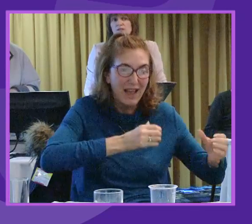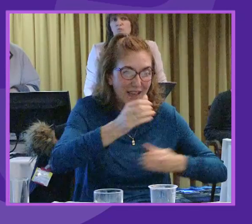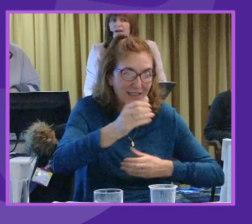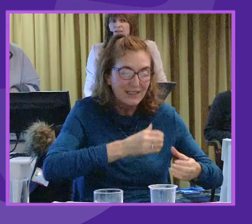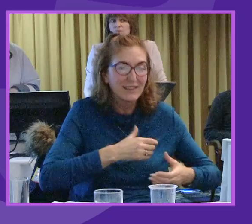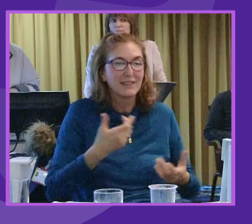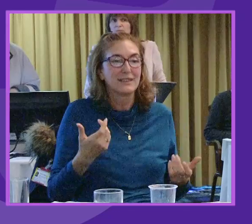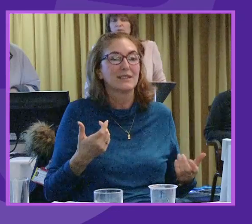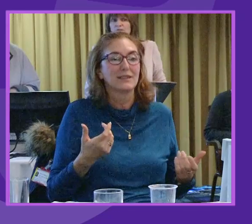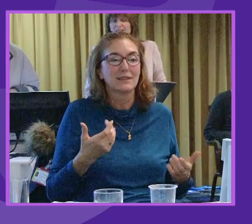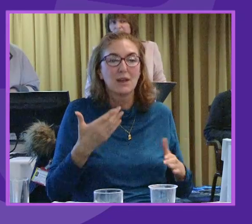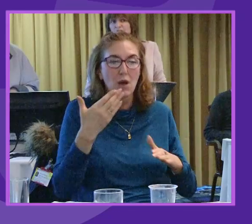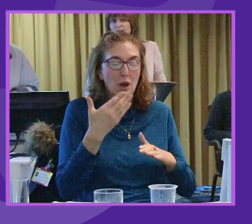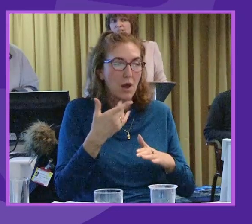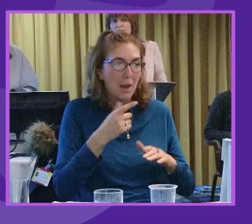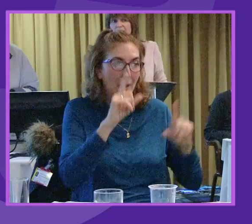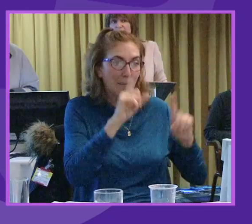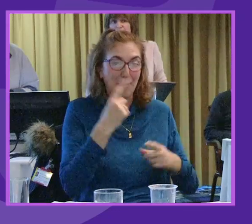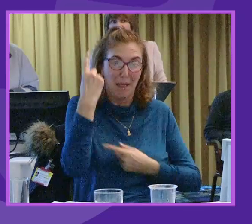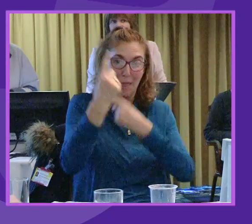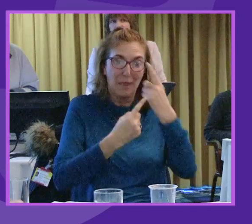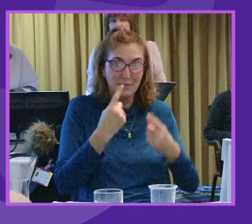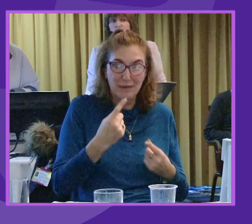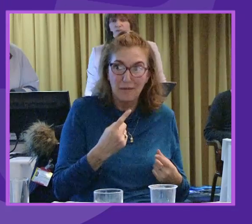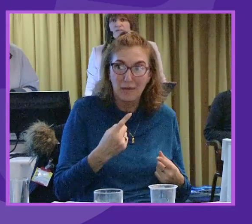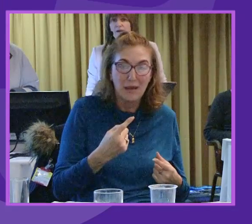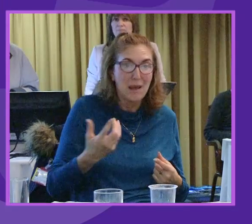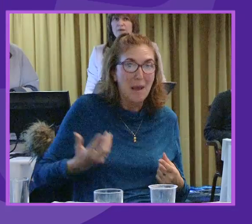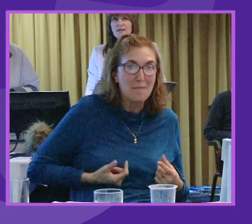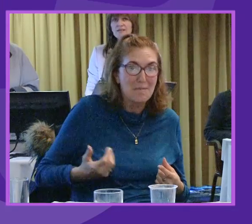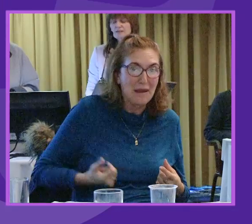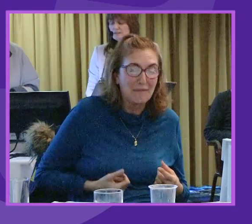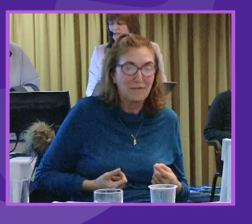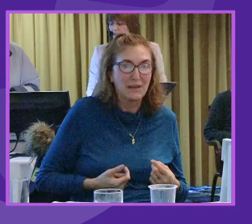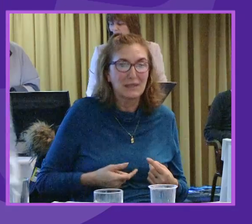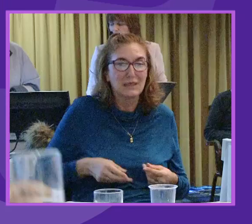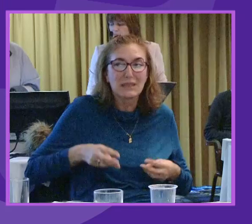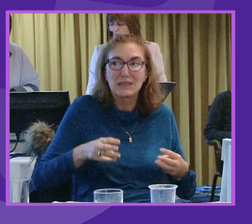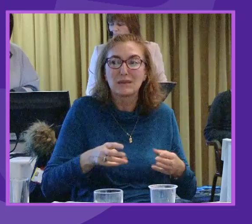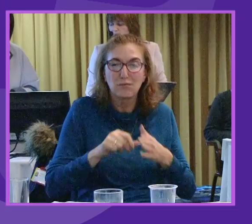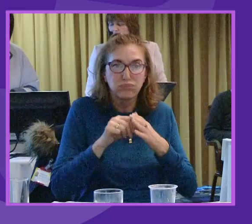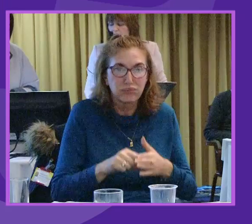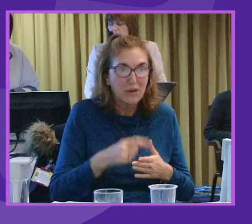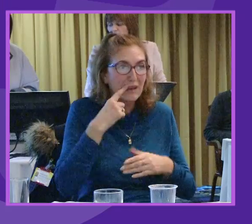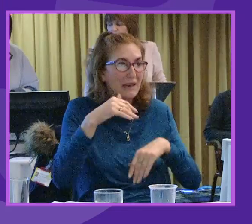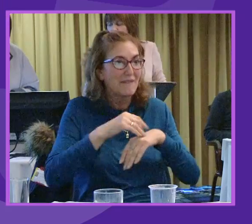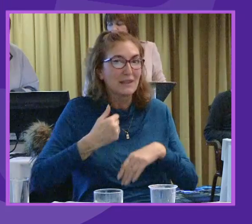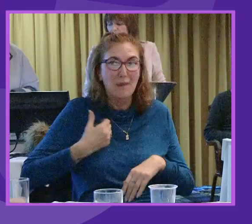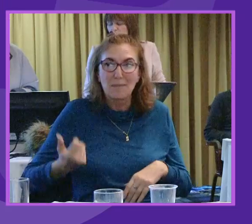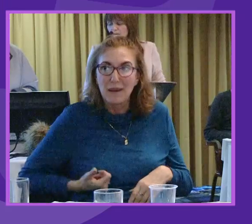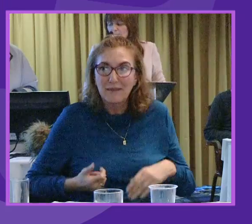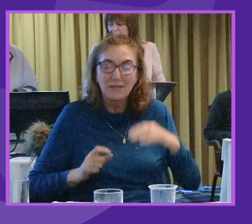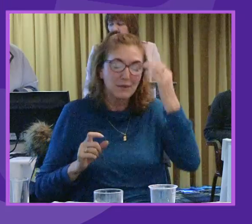so advertising, working with people who are terrified of the benefit system and what this might mean,